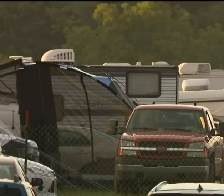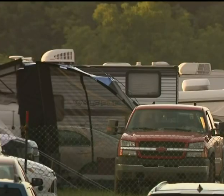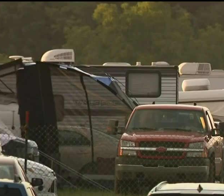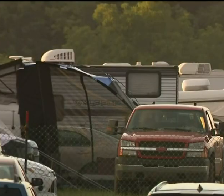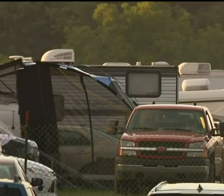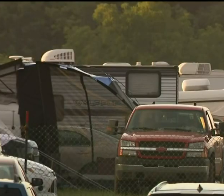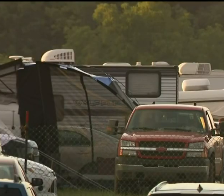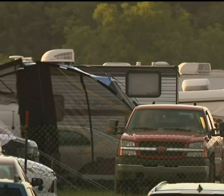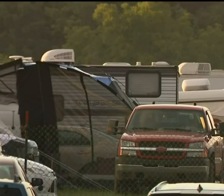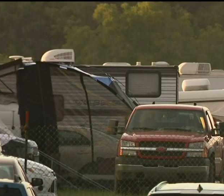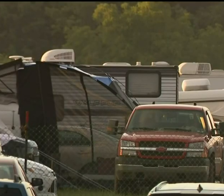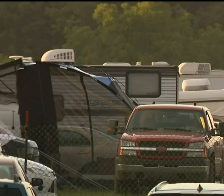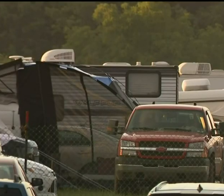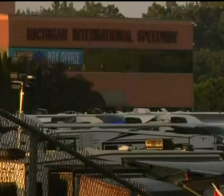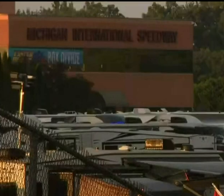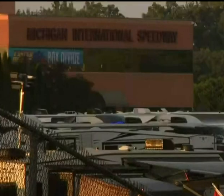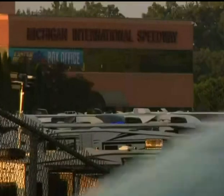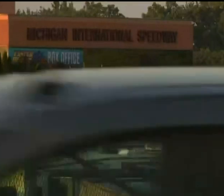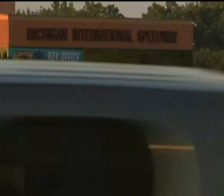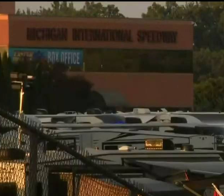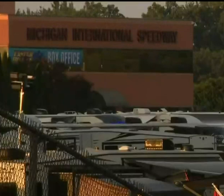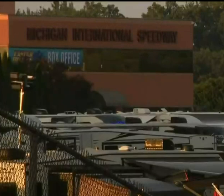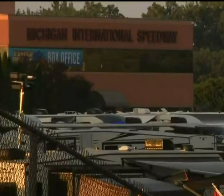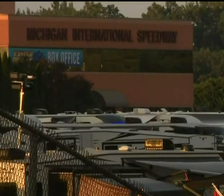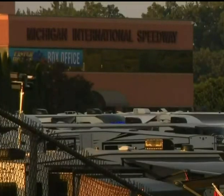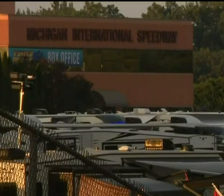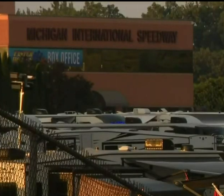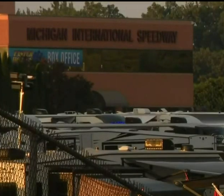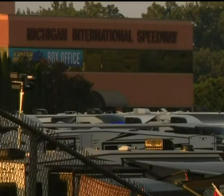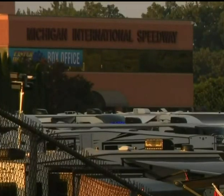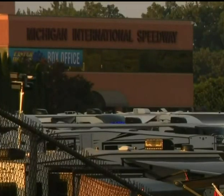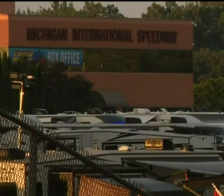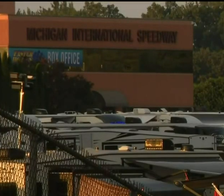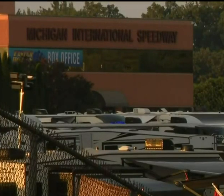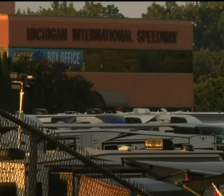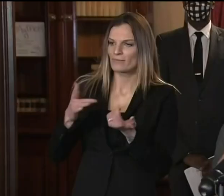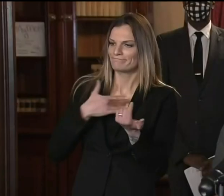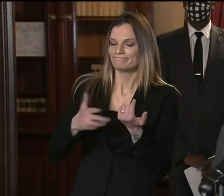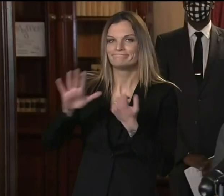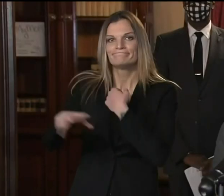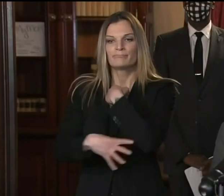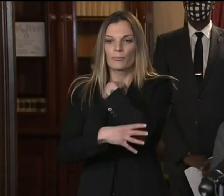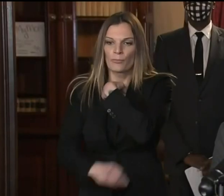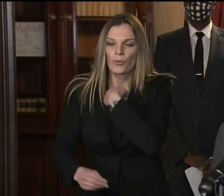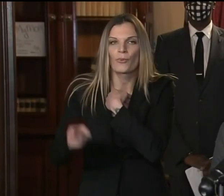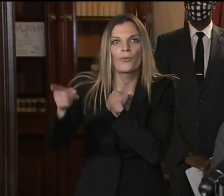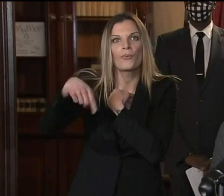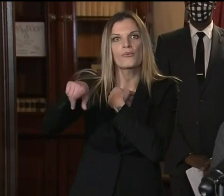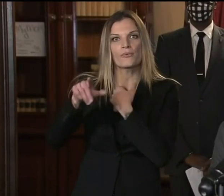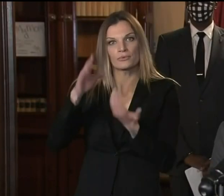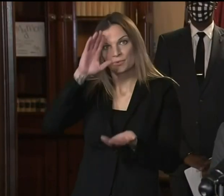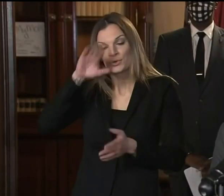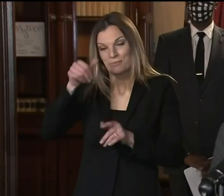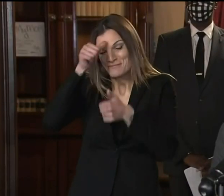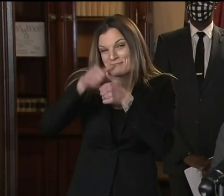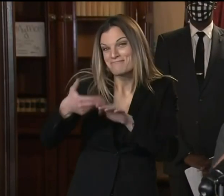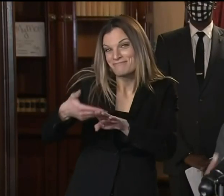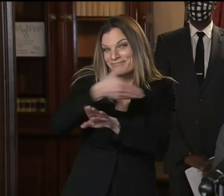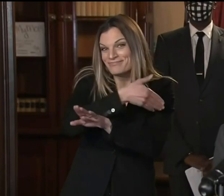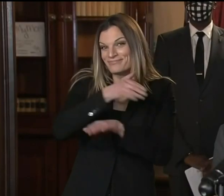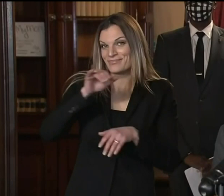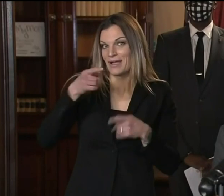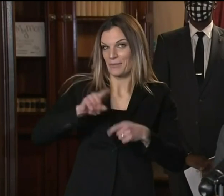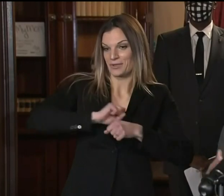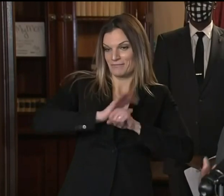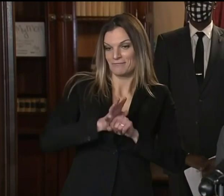they say at least 17 people who attended the event tested positive for COVID-19. Dr. John A. Khaldoom, the chief medical executive and